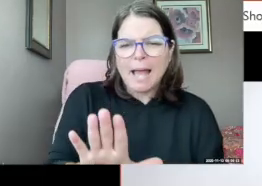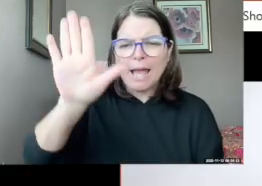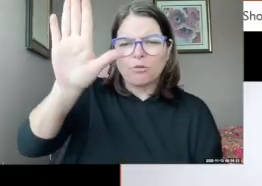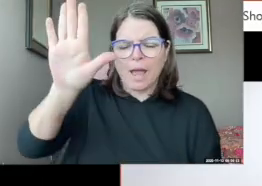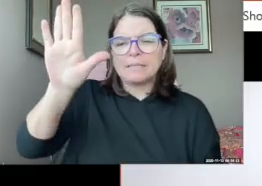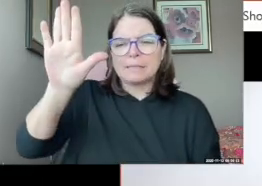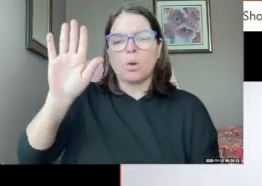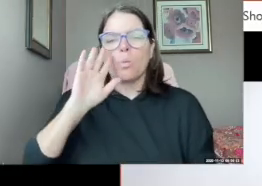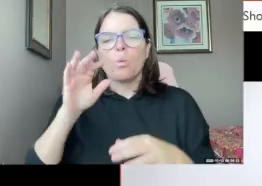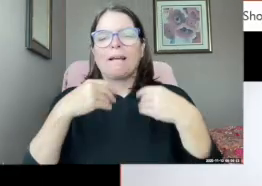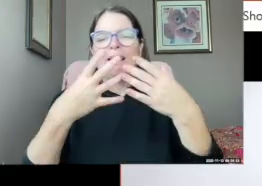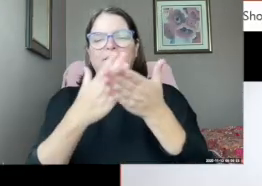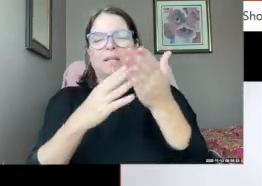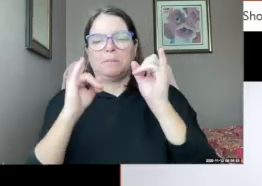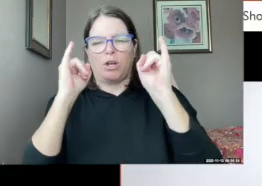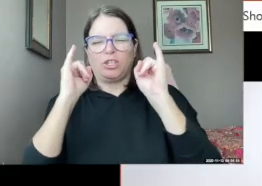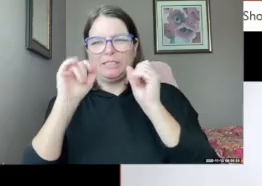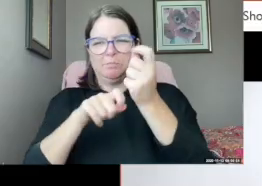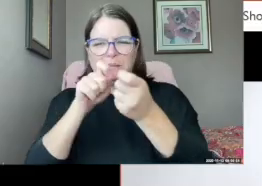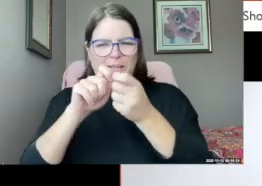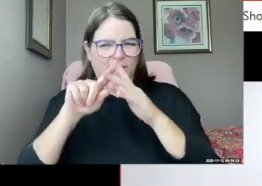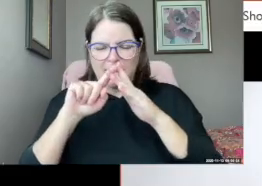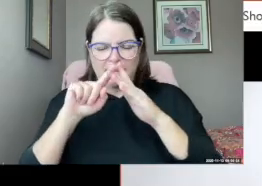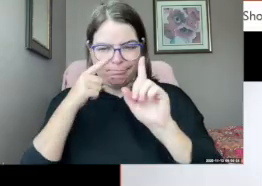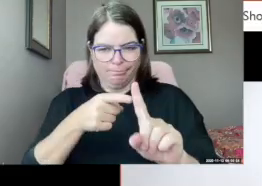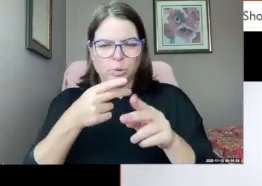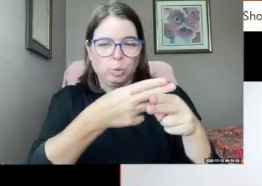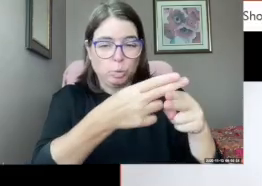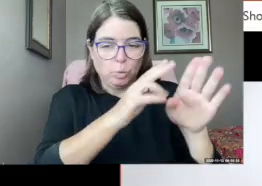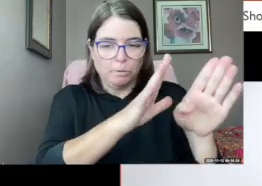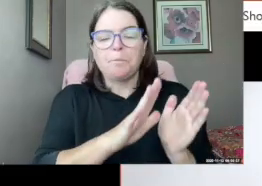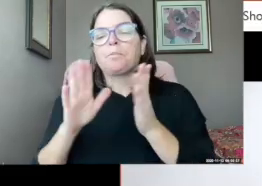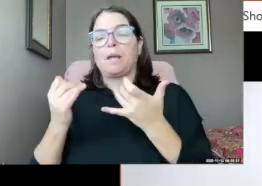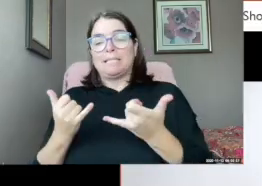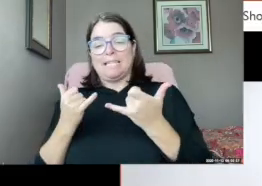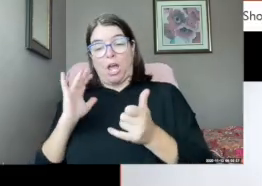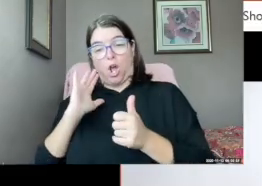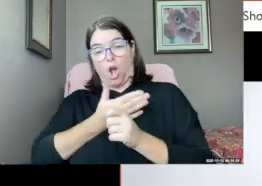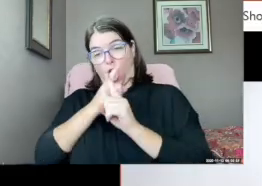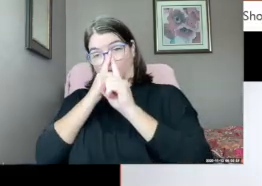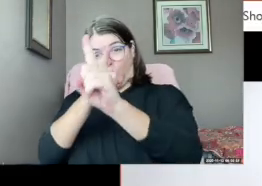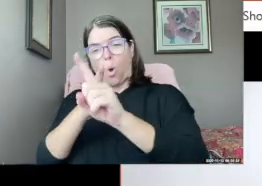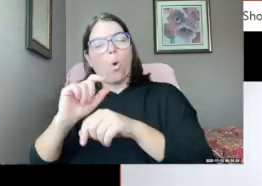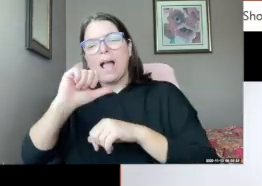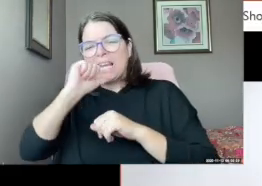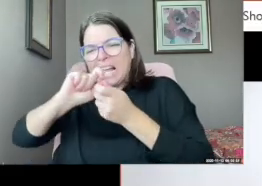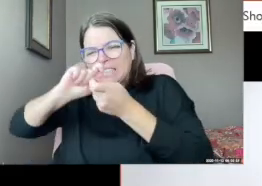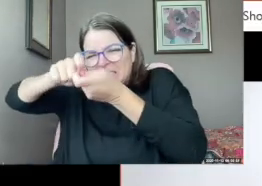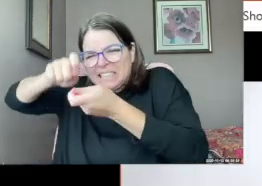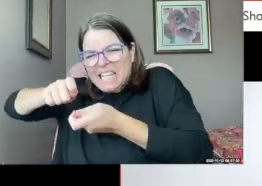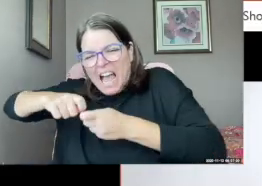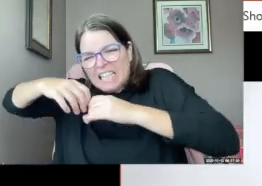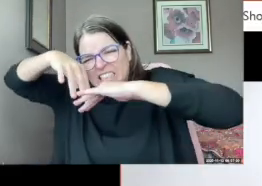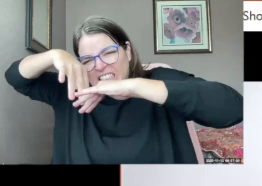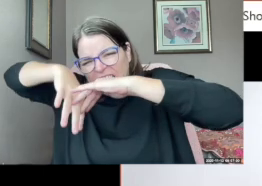and we'll provide some instructions on those shortly. Today, the goal of our discussion really is not to get deeply in the weeds